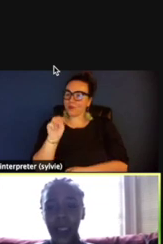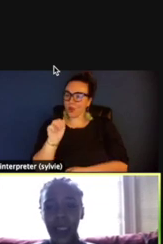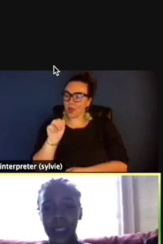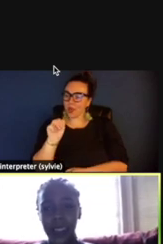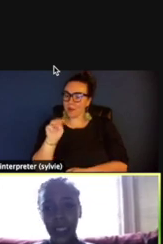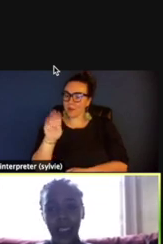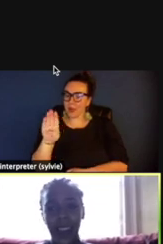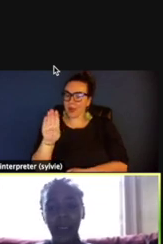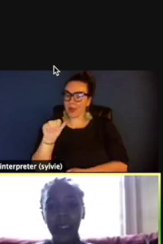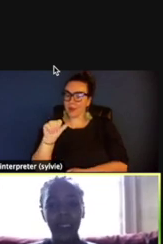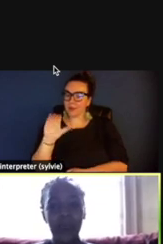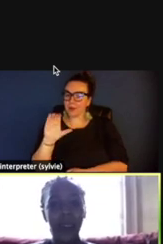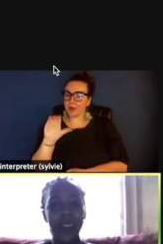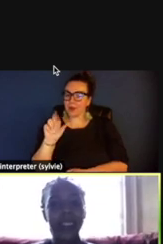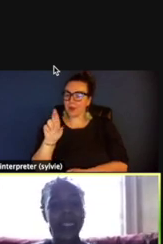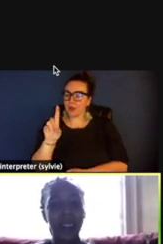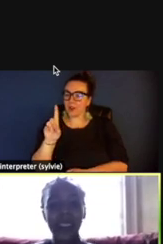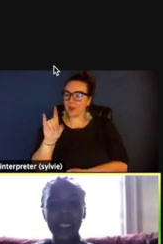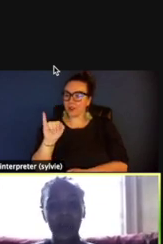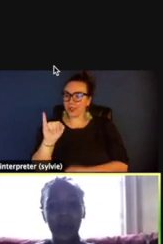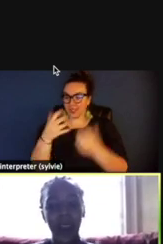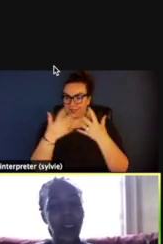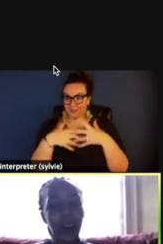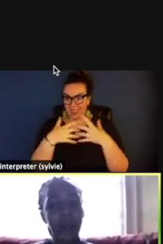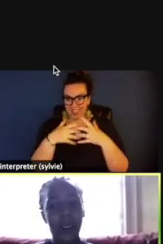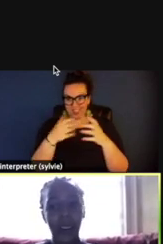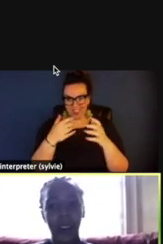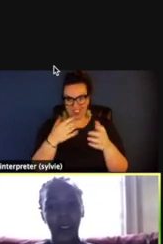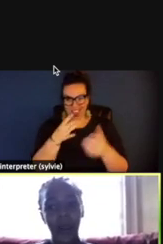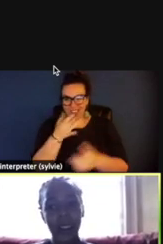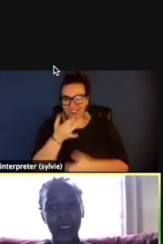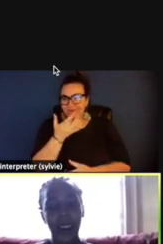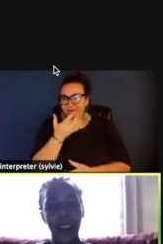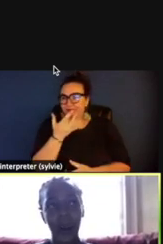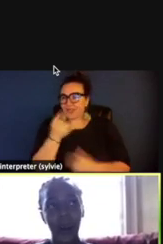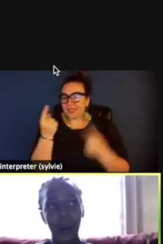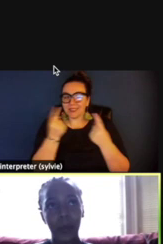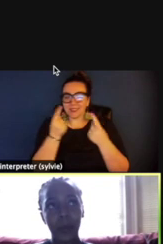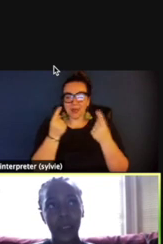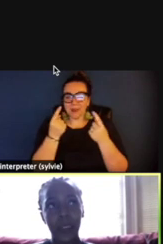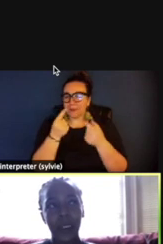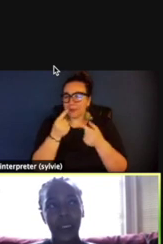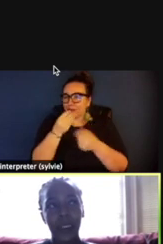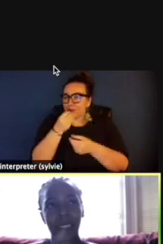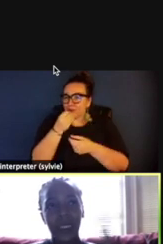got to try a dish that I've been looking for in DC ever since I've been back, called mofongo. It's